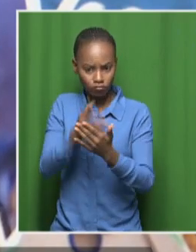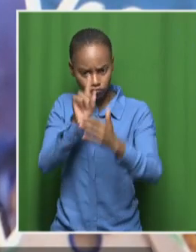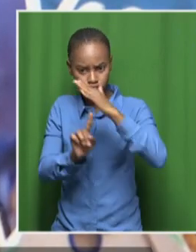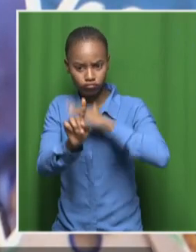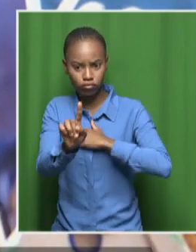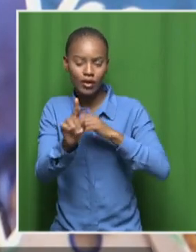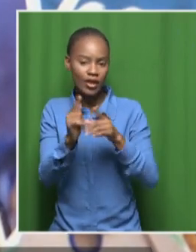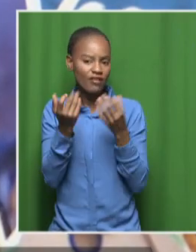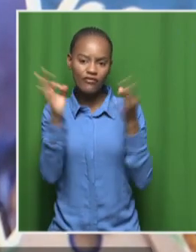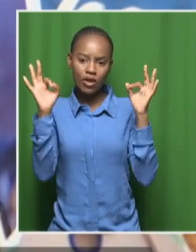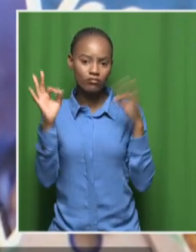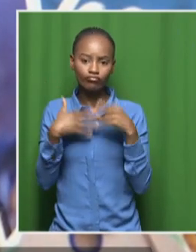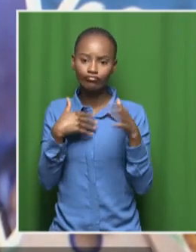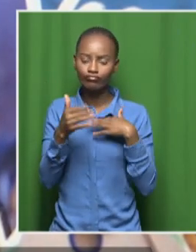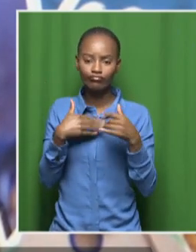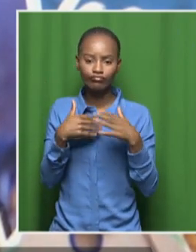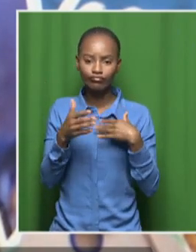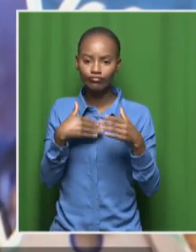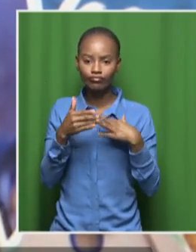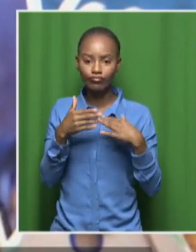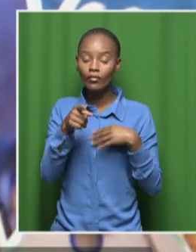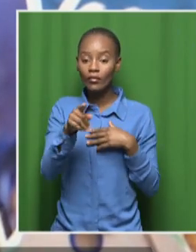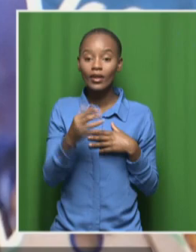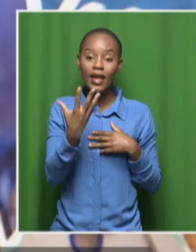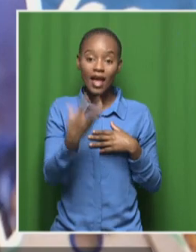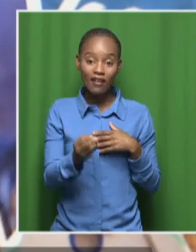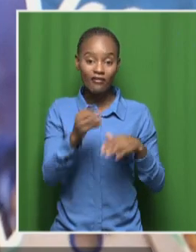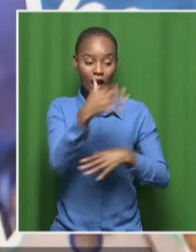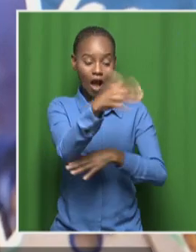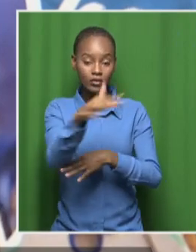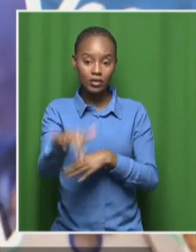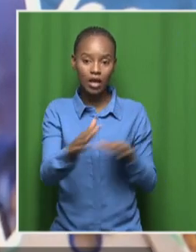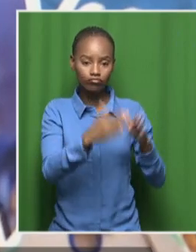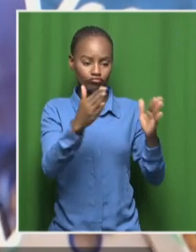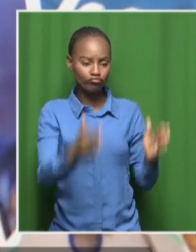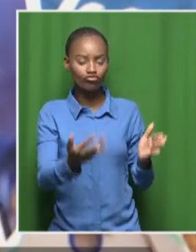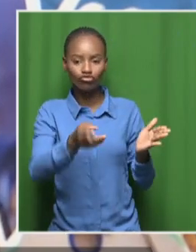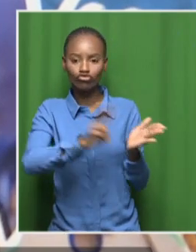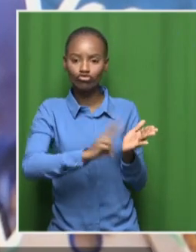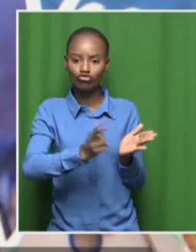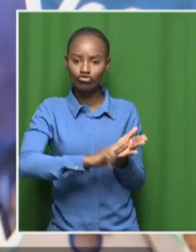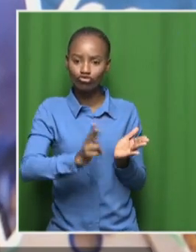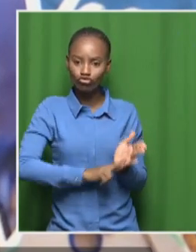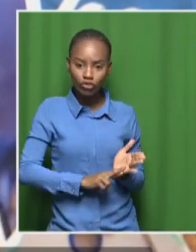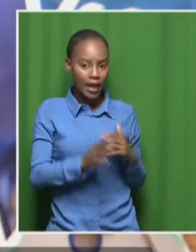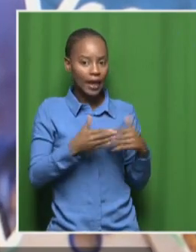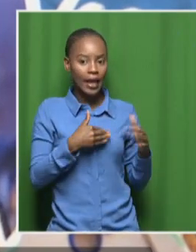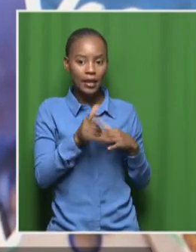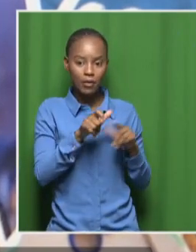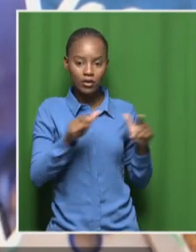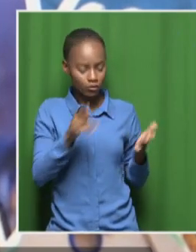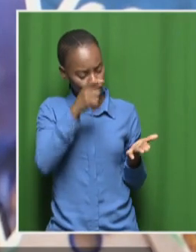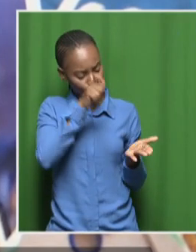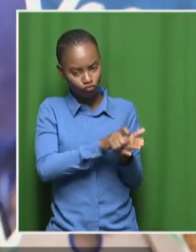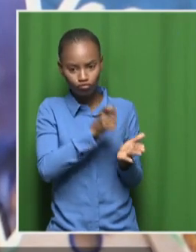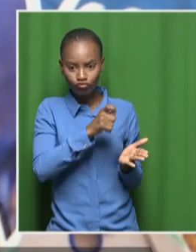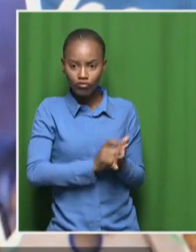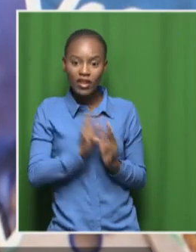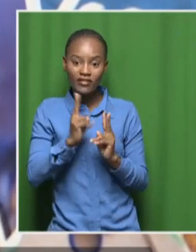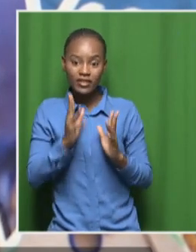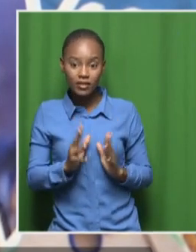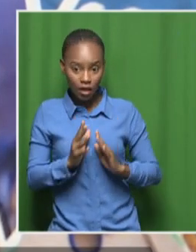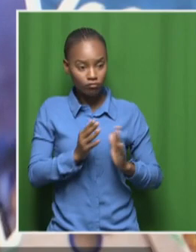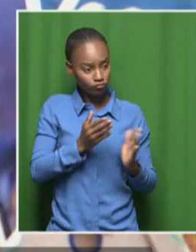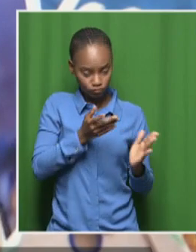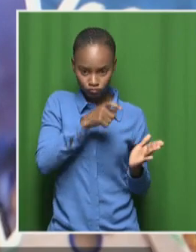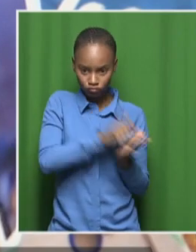you are free to walk in. We have a stand outside with a registration that's dedicated to trade visitors and buyers who are looking